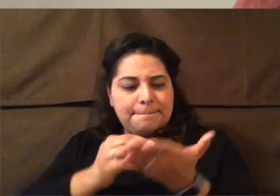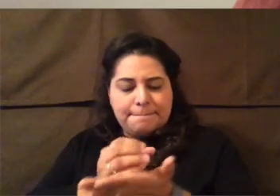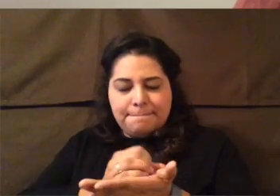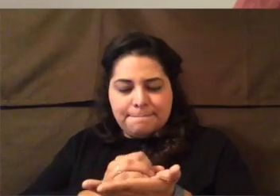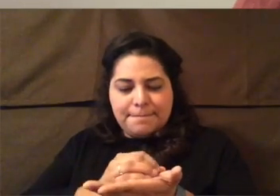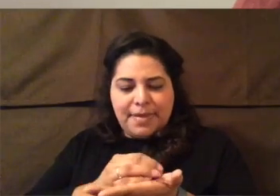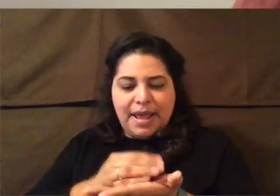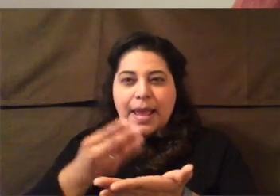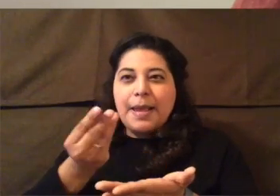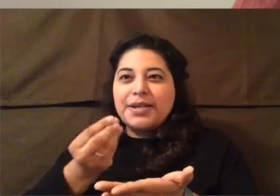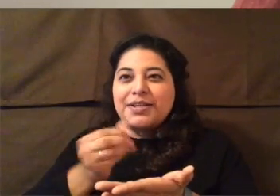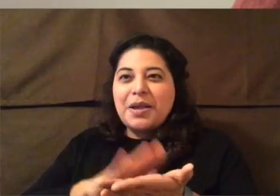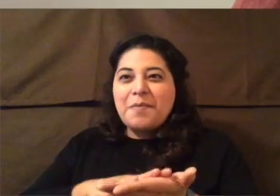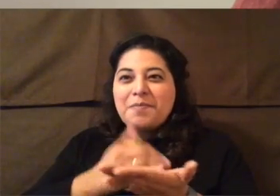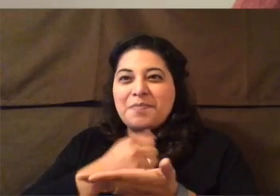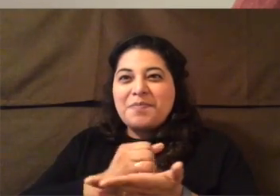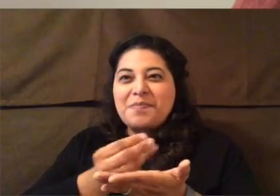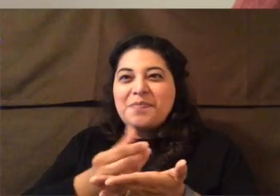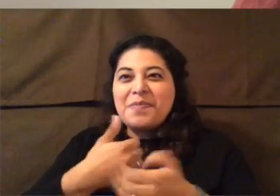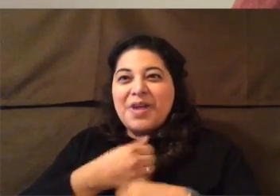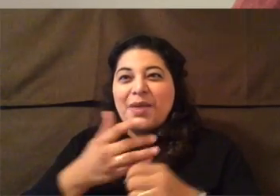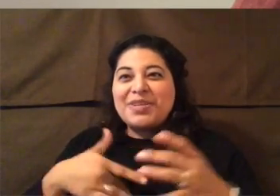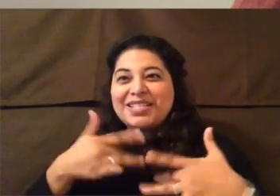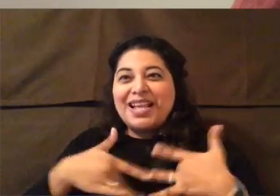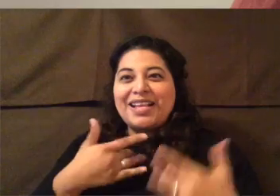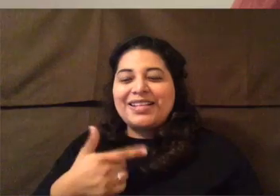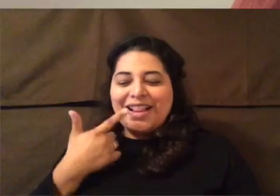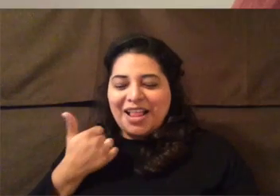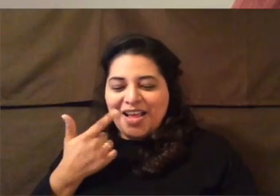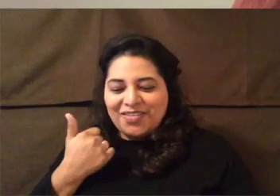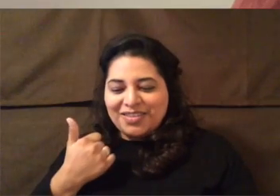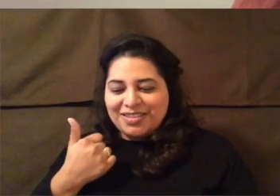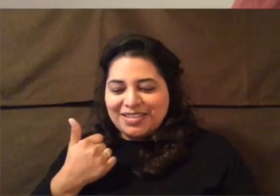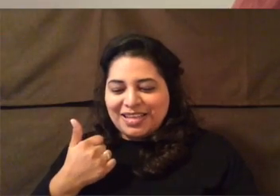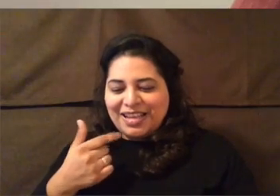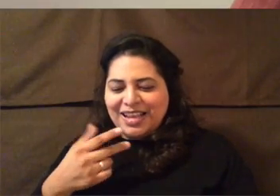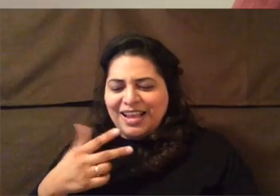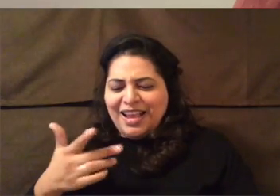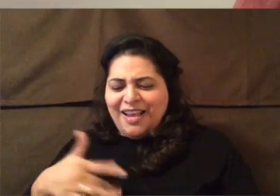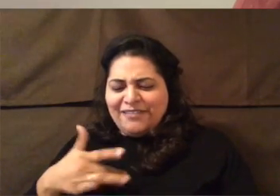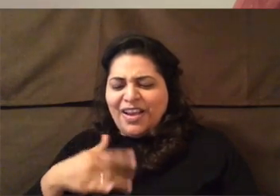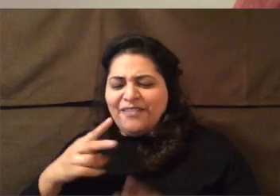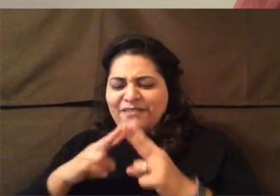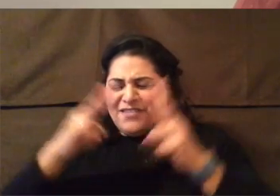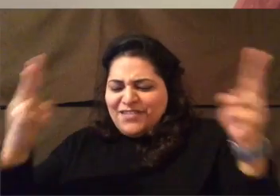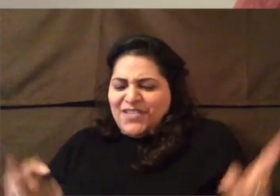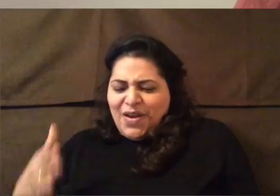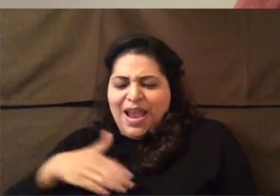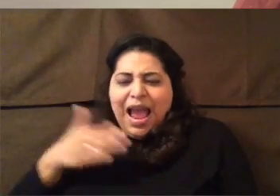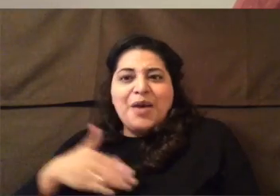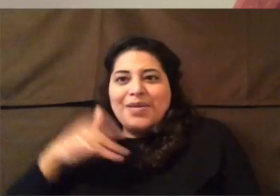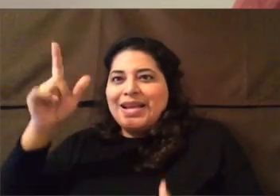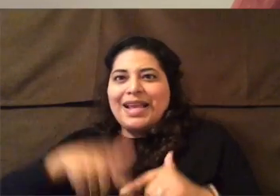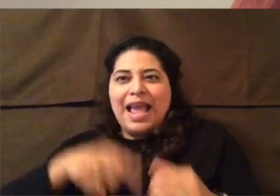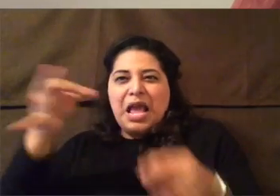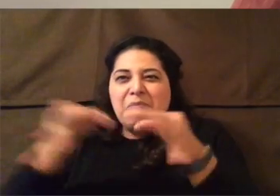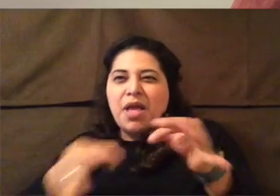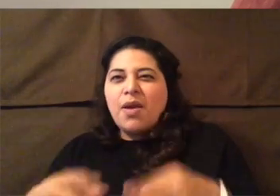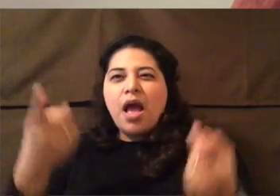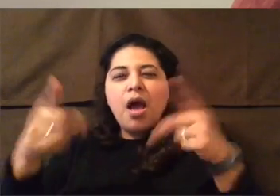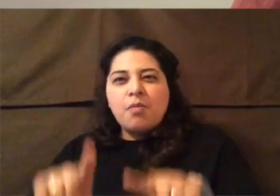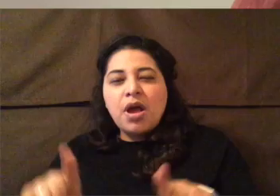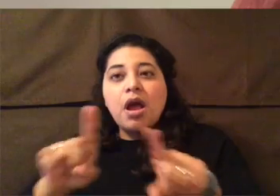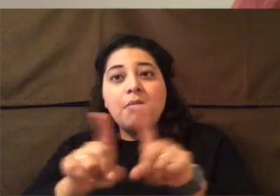of the letter M. It made Jack's fingers tingle. Jack laughed. Suddenly, he felt very happy. He